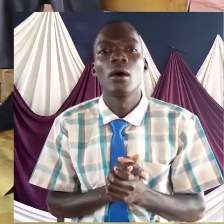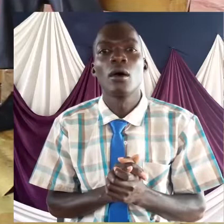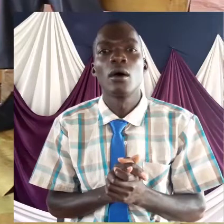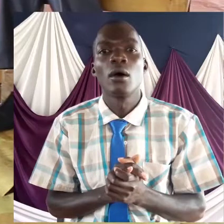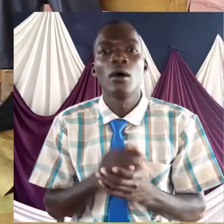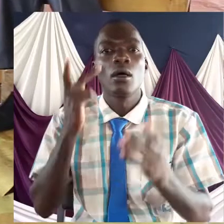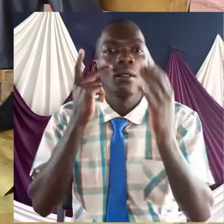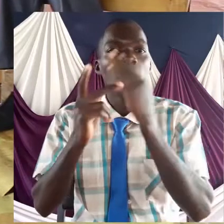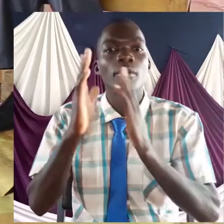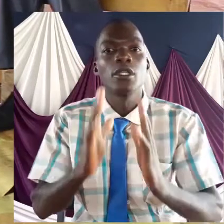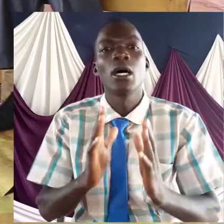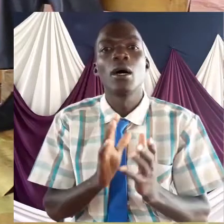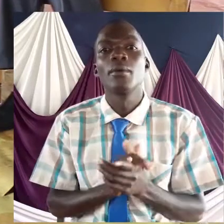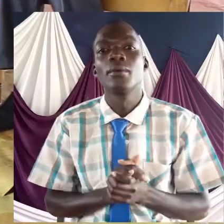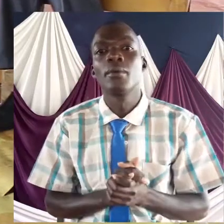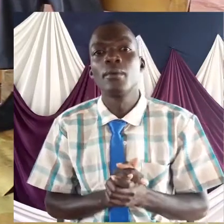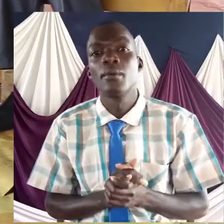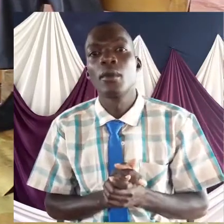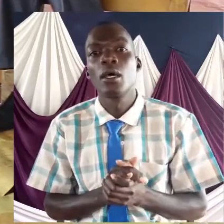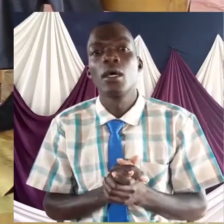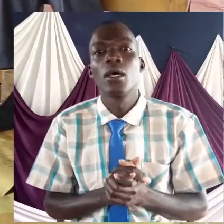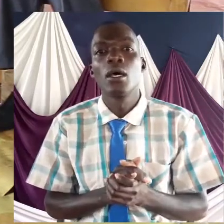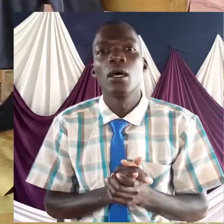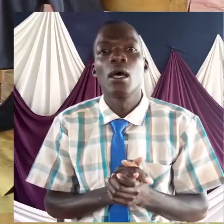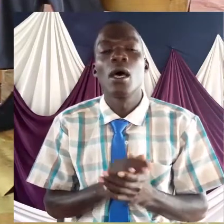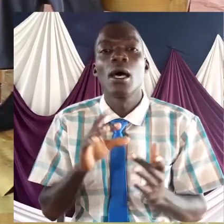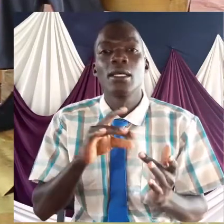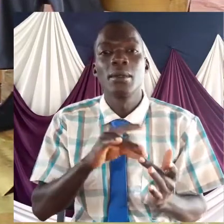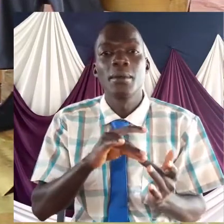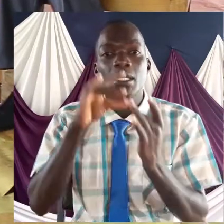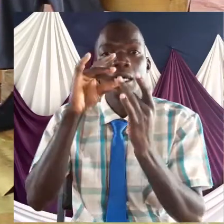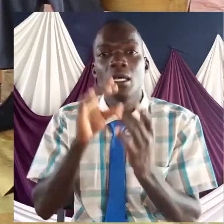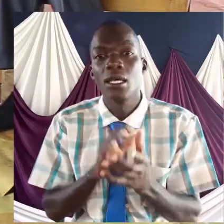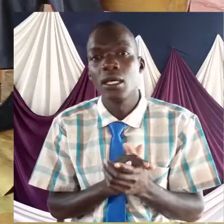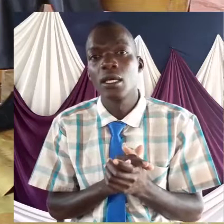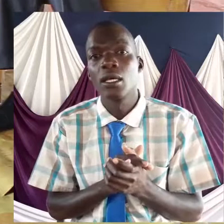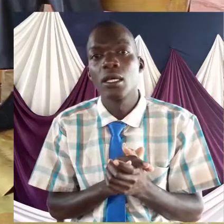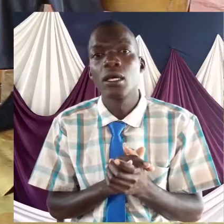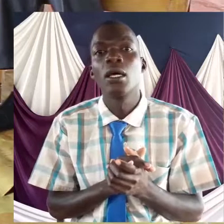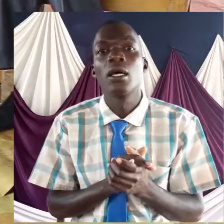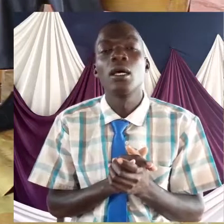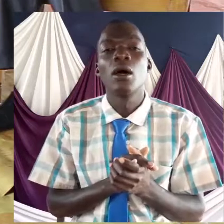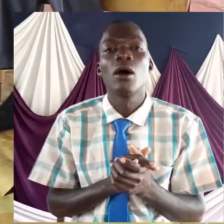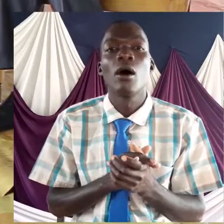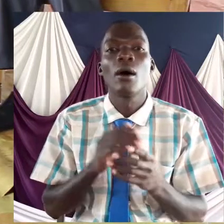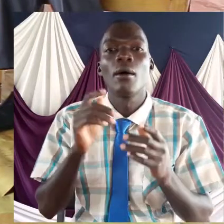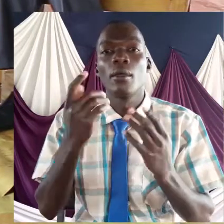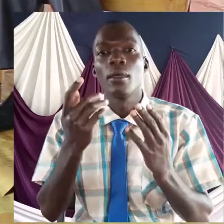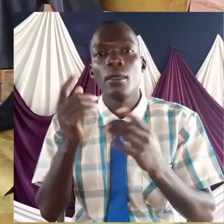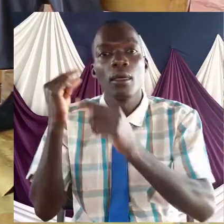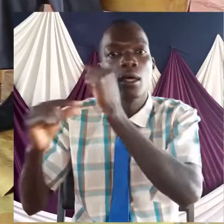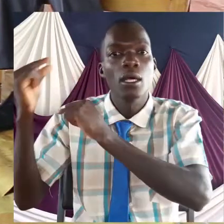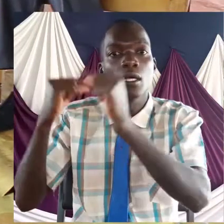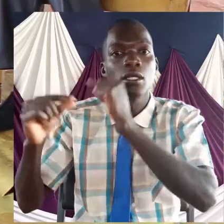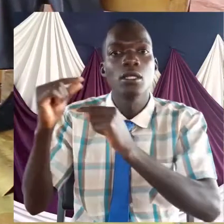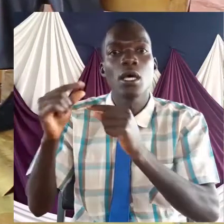Okay, prophecy is basically a revelation or a proclamation of what is to happen in